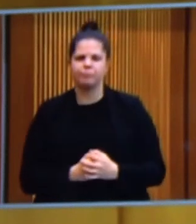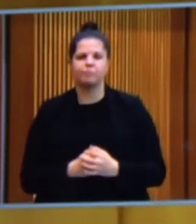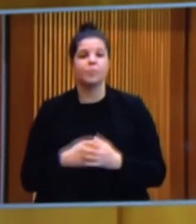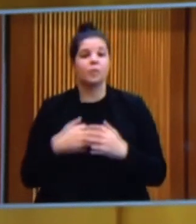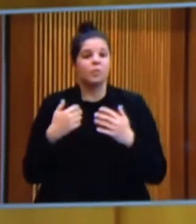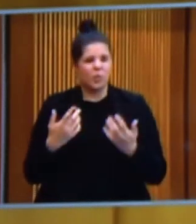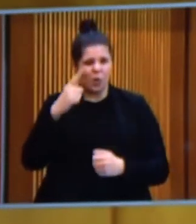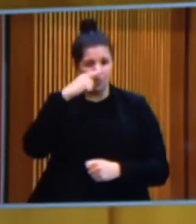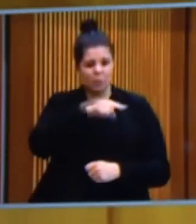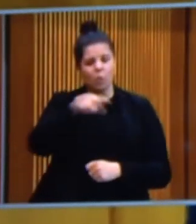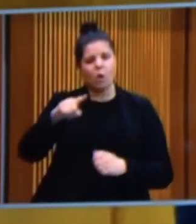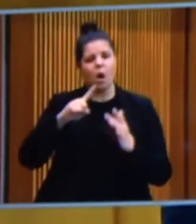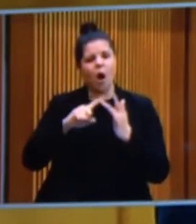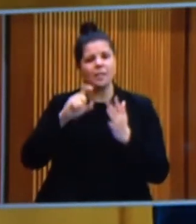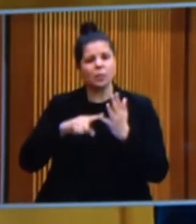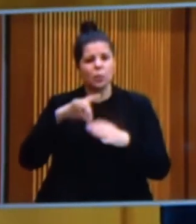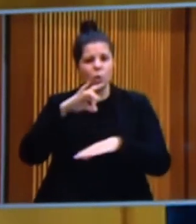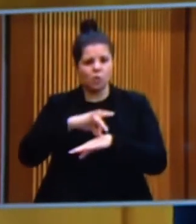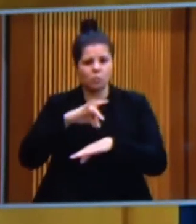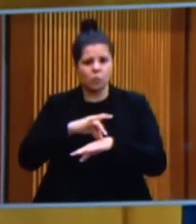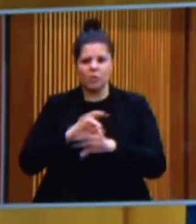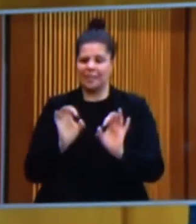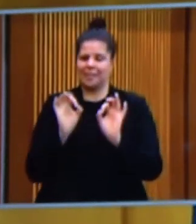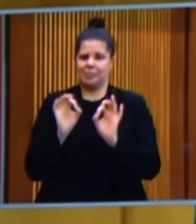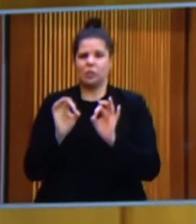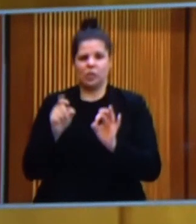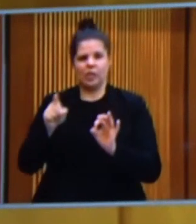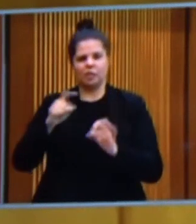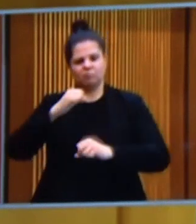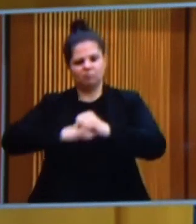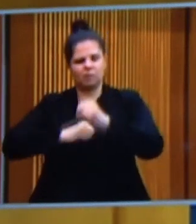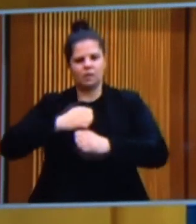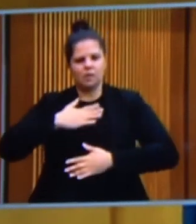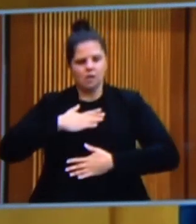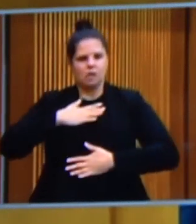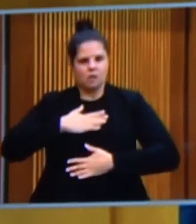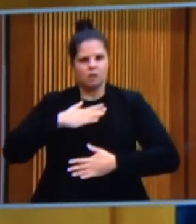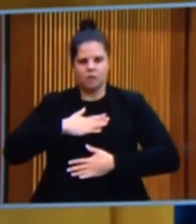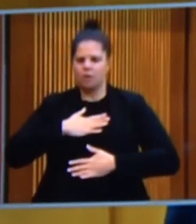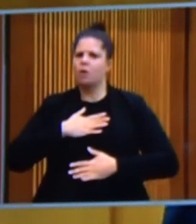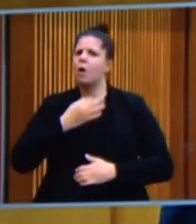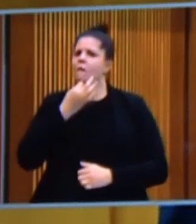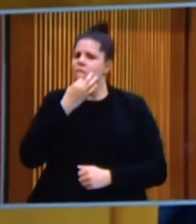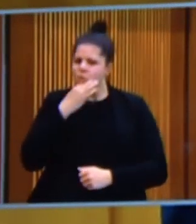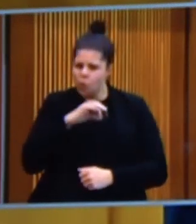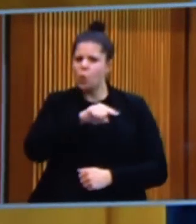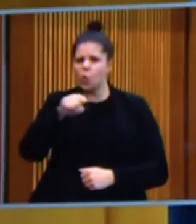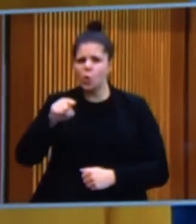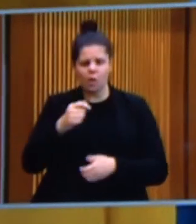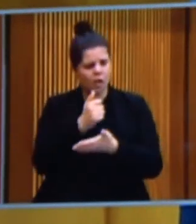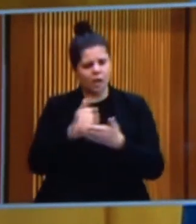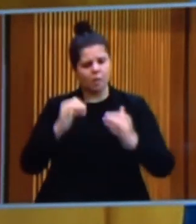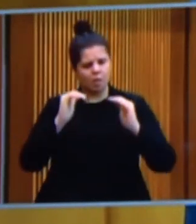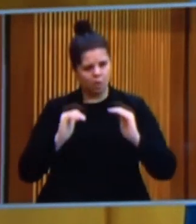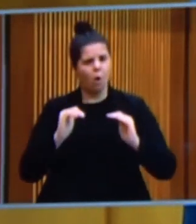within ICUs, and in particular within ventilators, are in the low numbers that we see, and all of these numbers we know